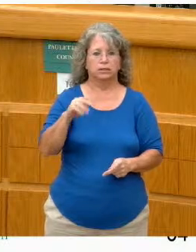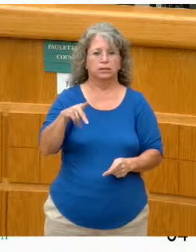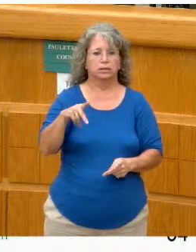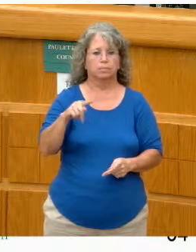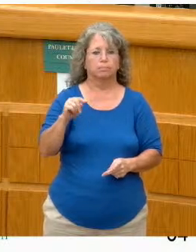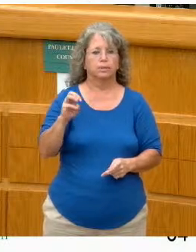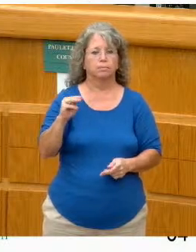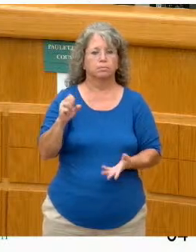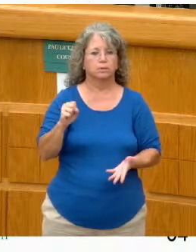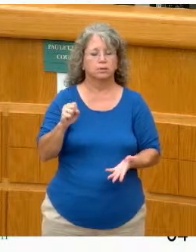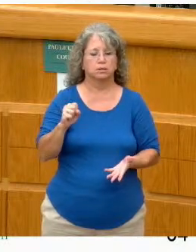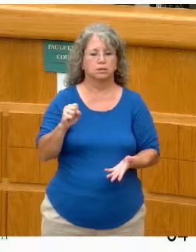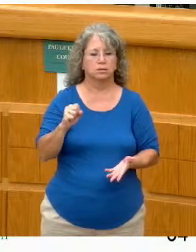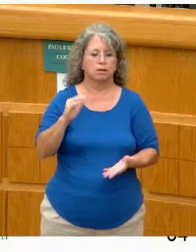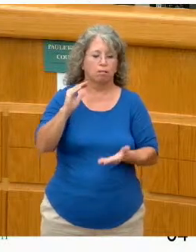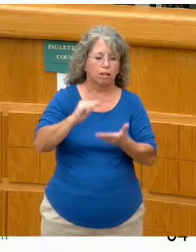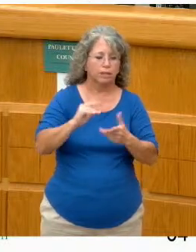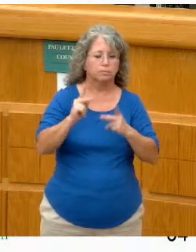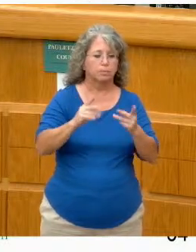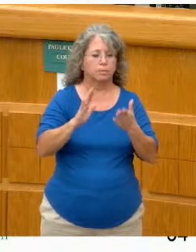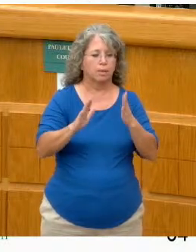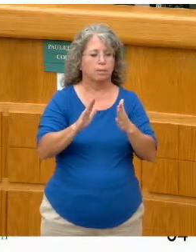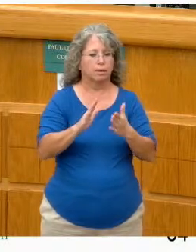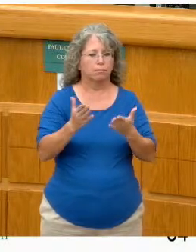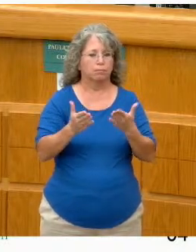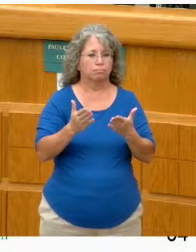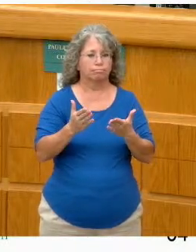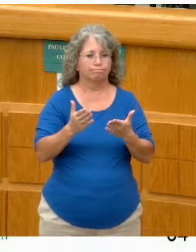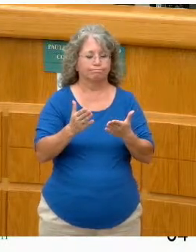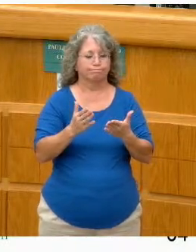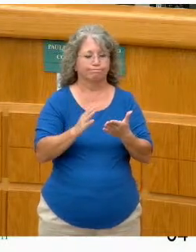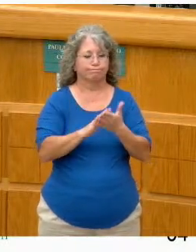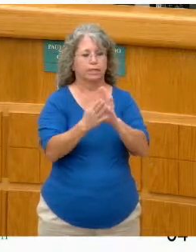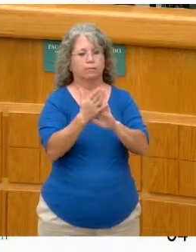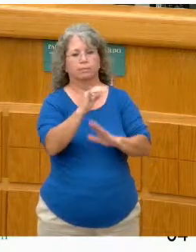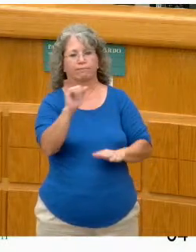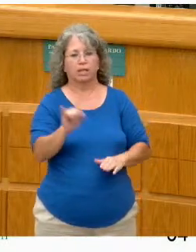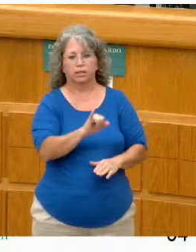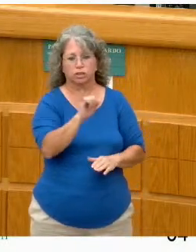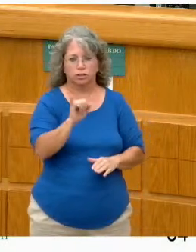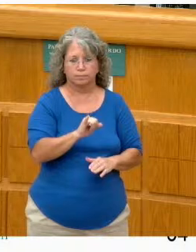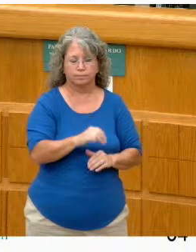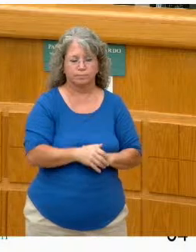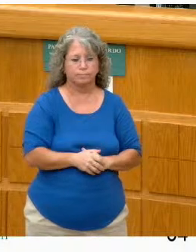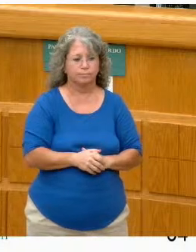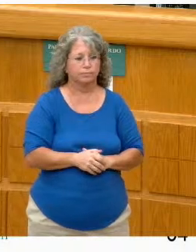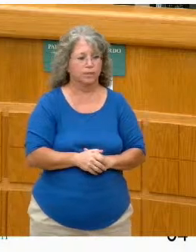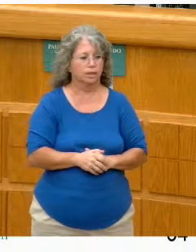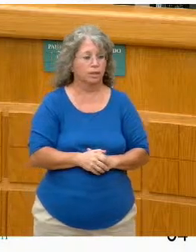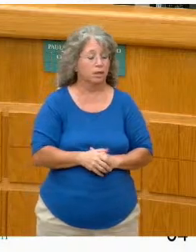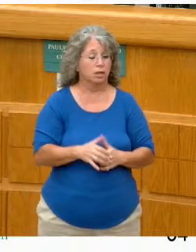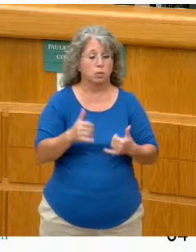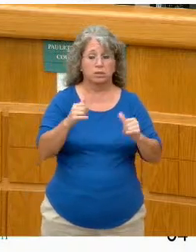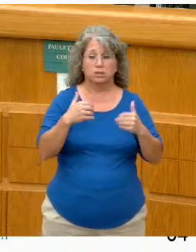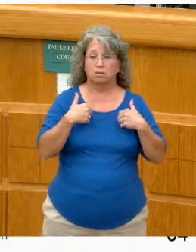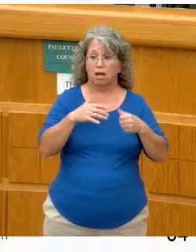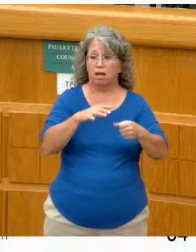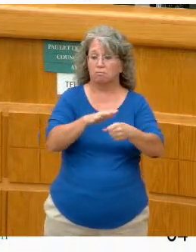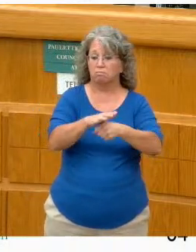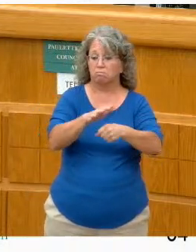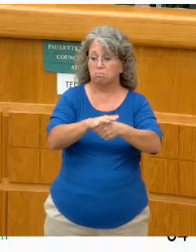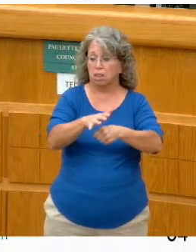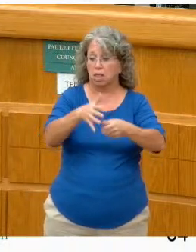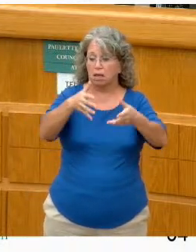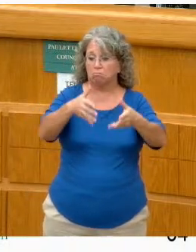indicators that they might be infected with COVID-19. We don't know of any shortages in the number of tests available,